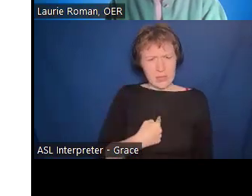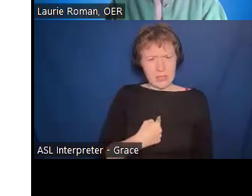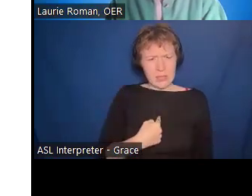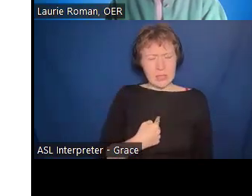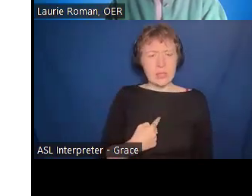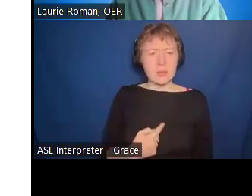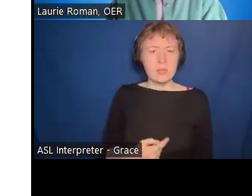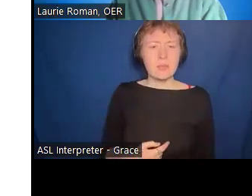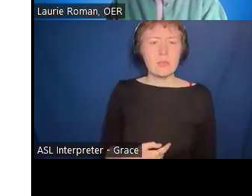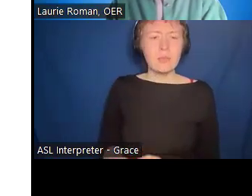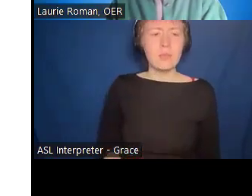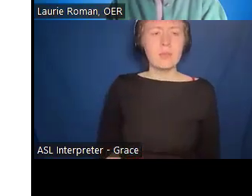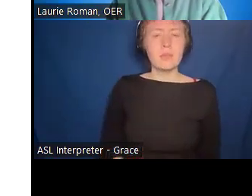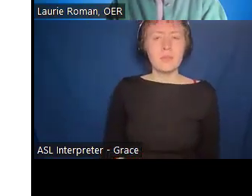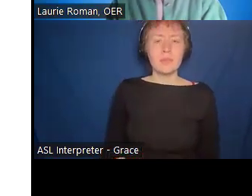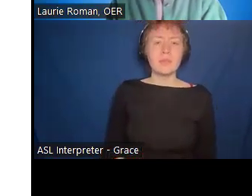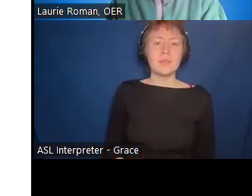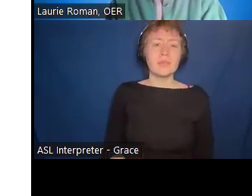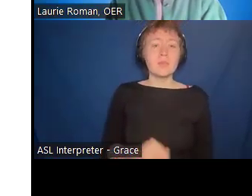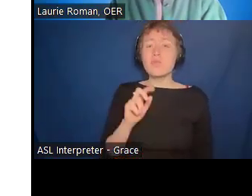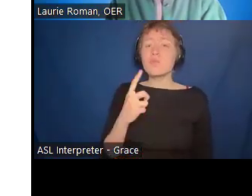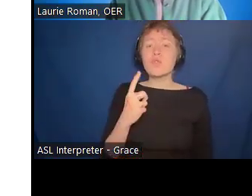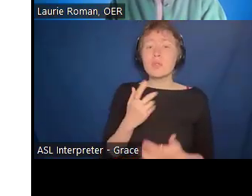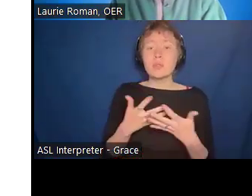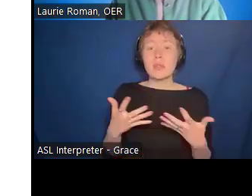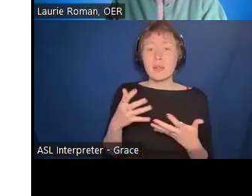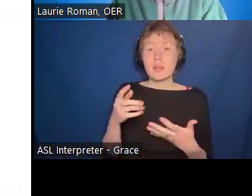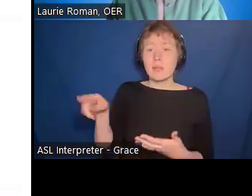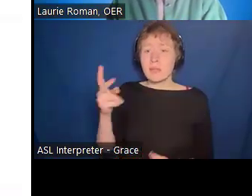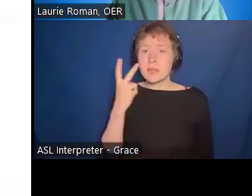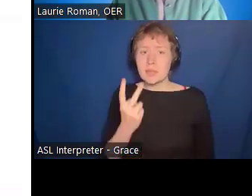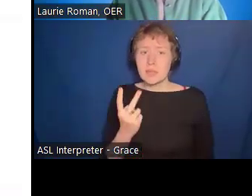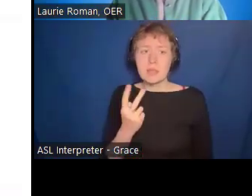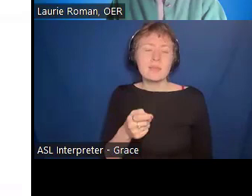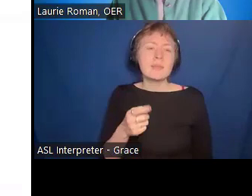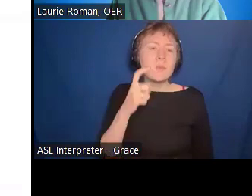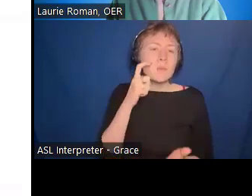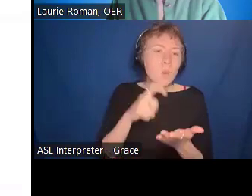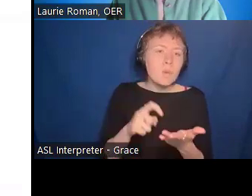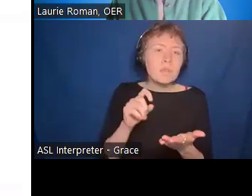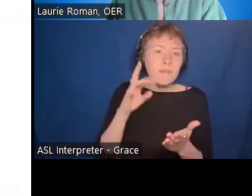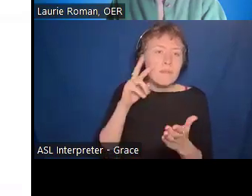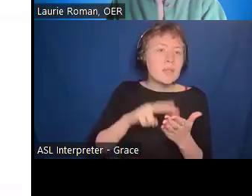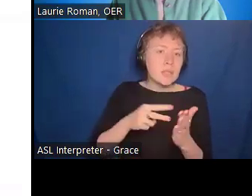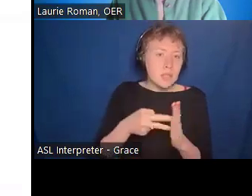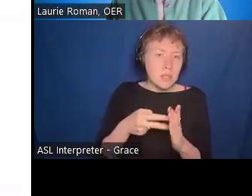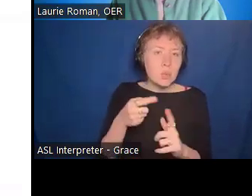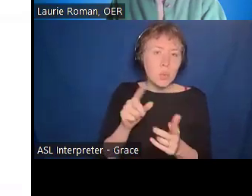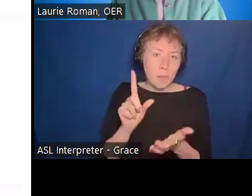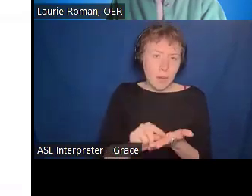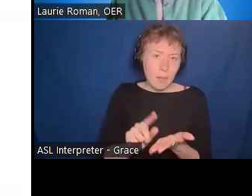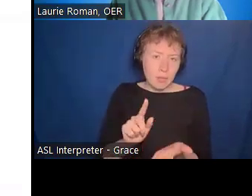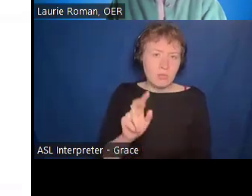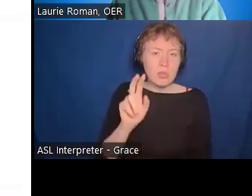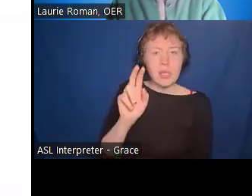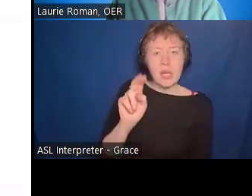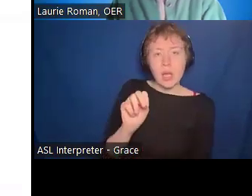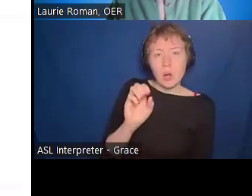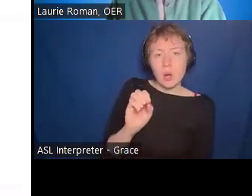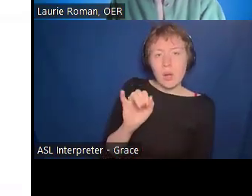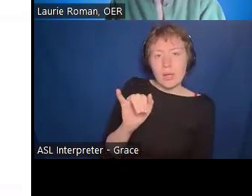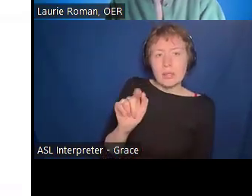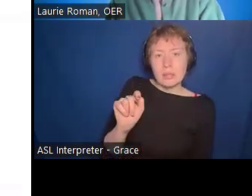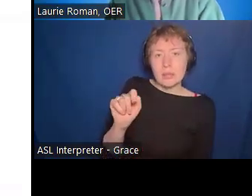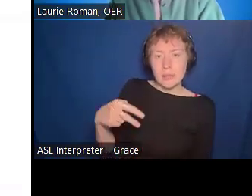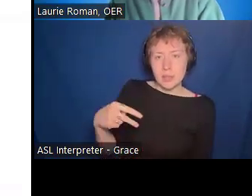thing they'll see in some cases is a notice of intent to publish, also known as an NOITP, which says, this